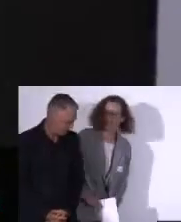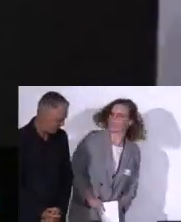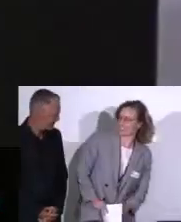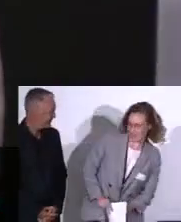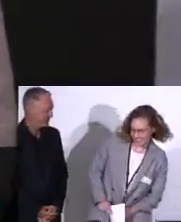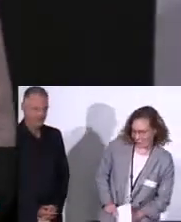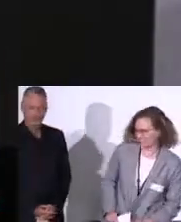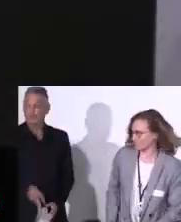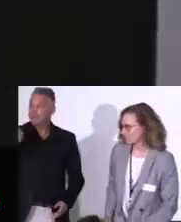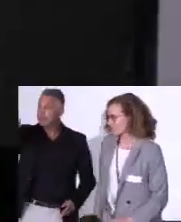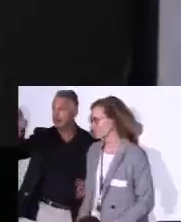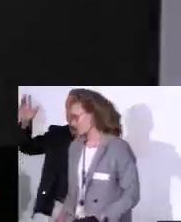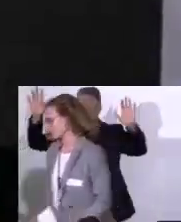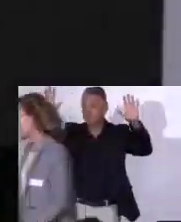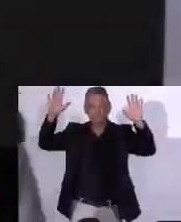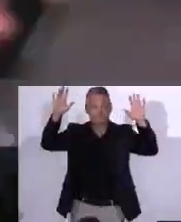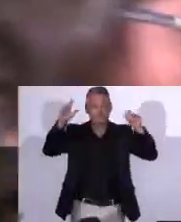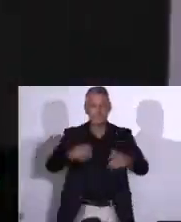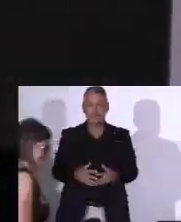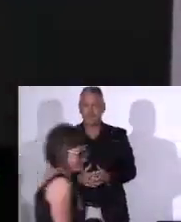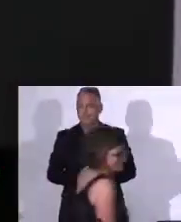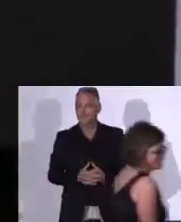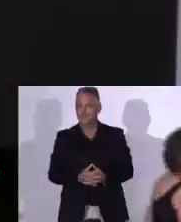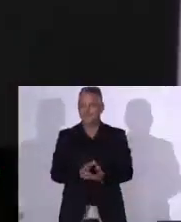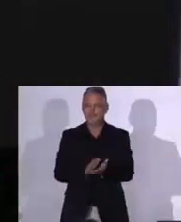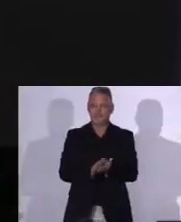One more round of applause for Rachel and Sam. Thank you, big time.